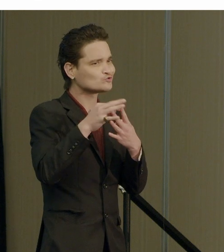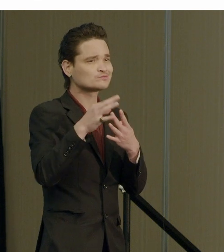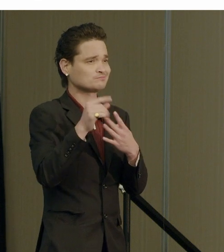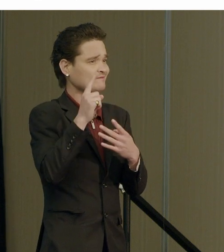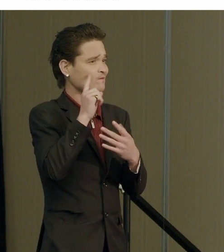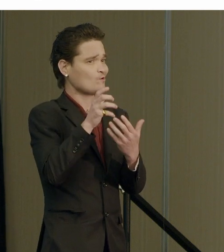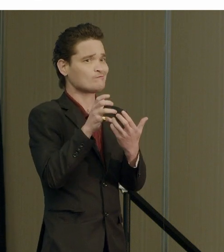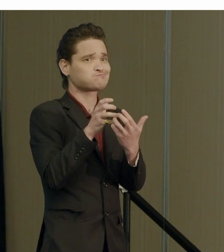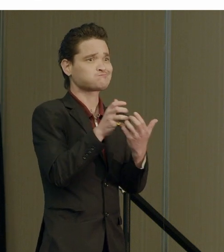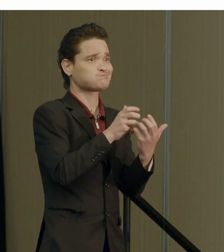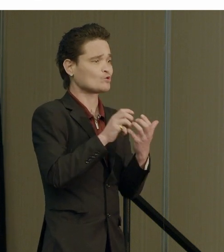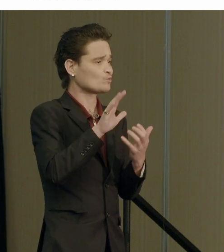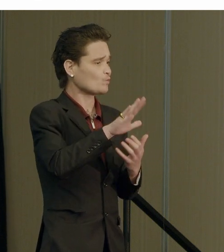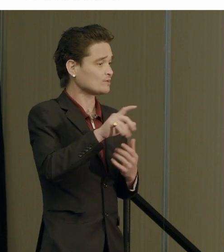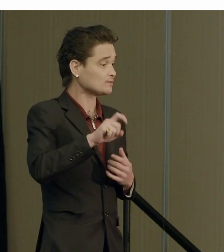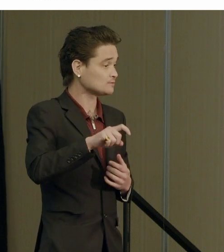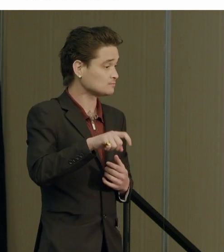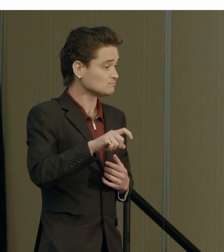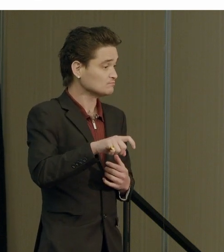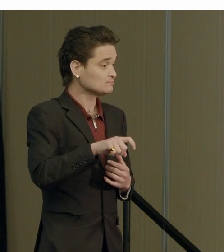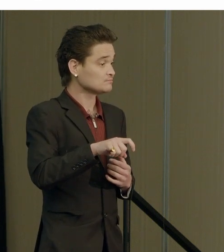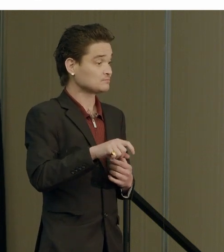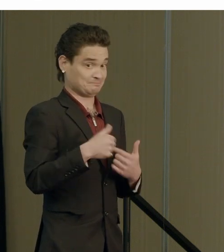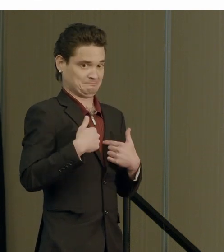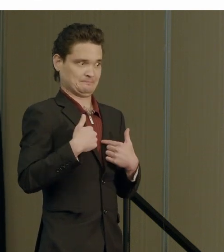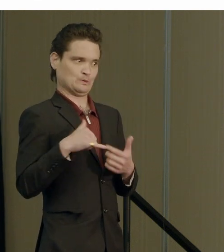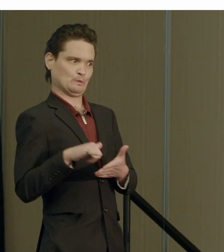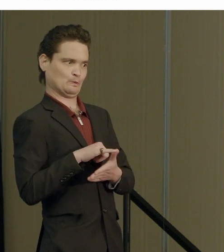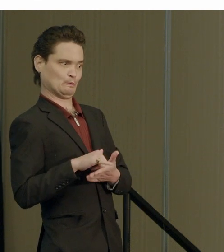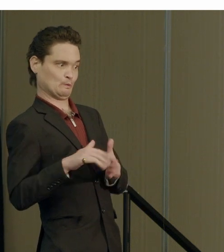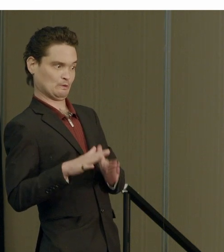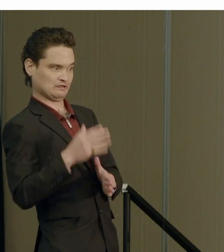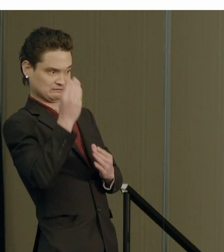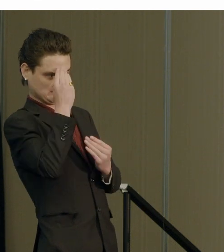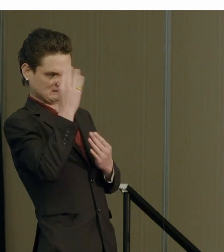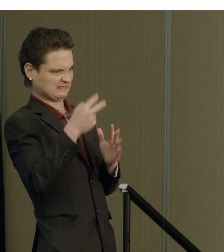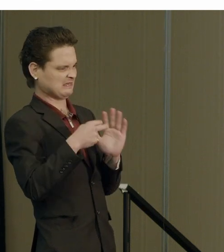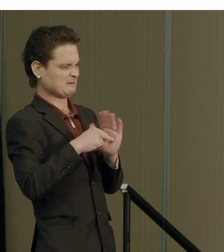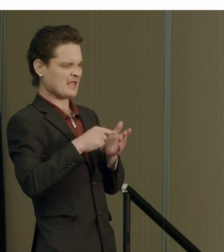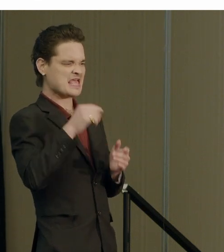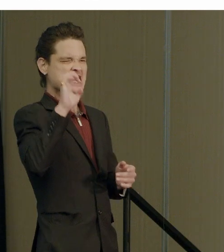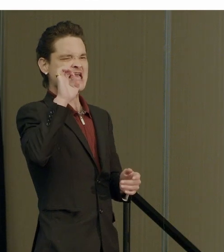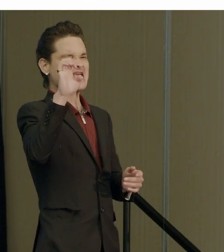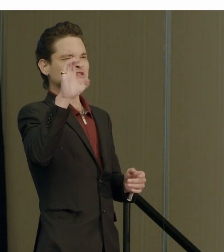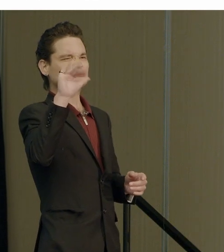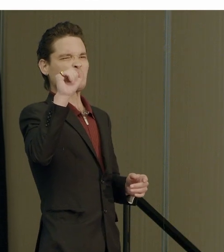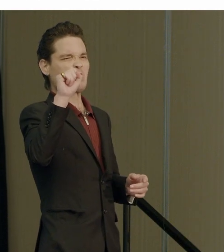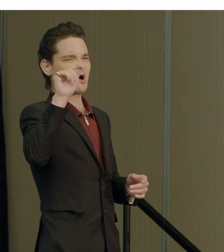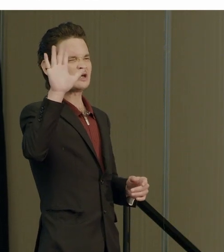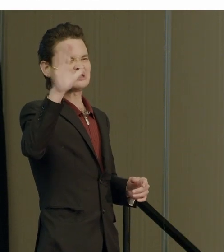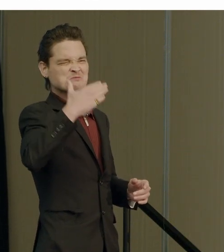Yorker, you can check for, East Coast, Best Coast.